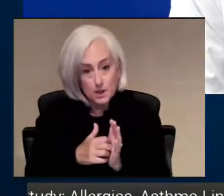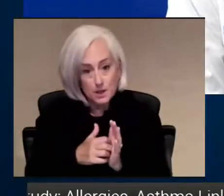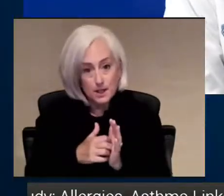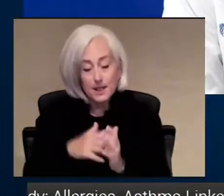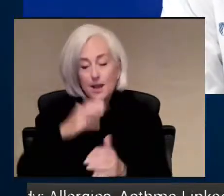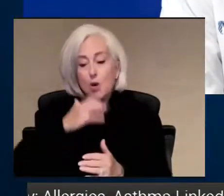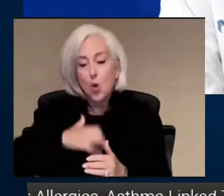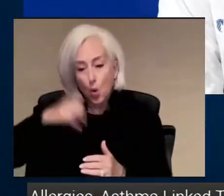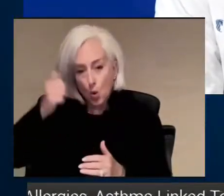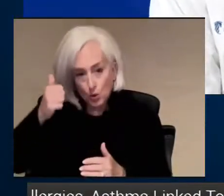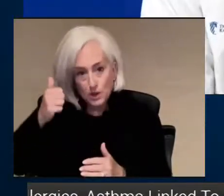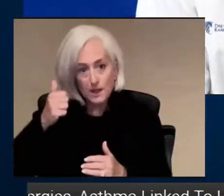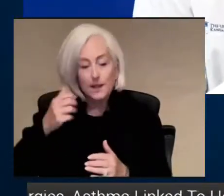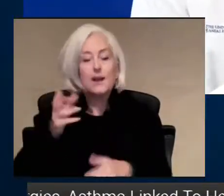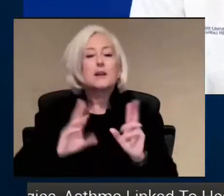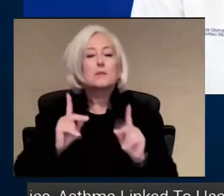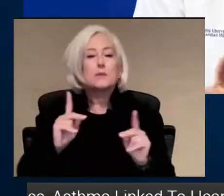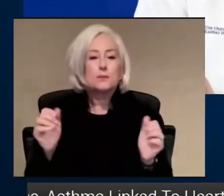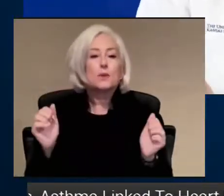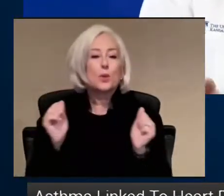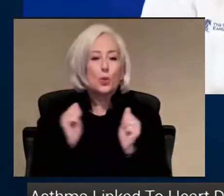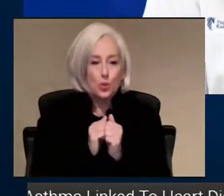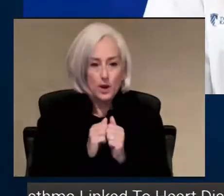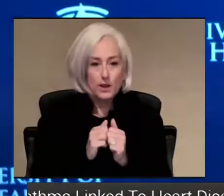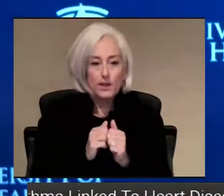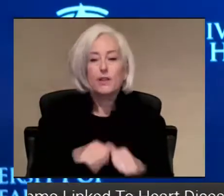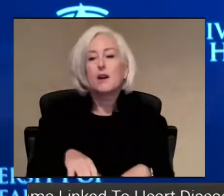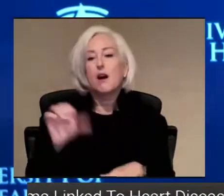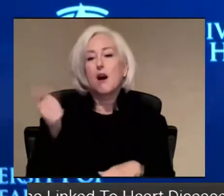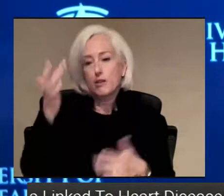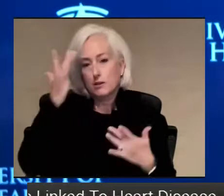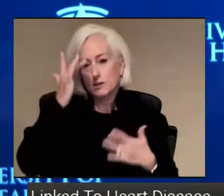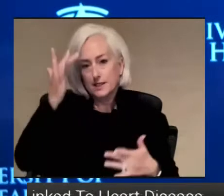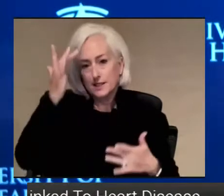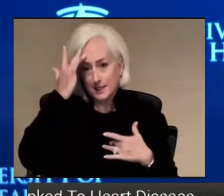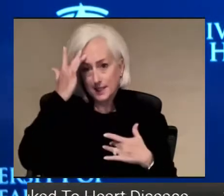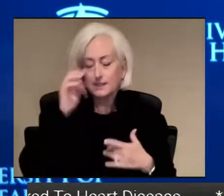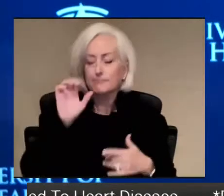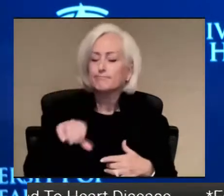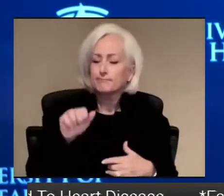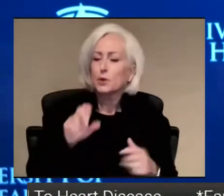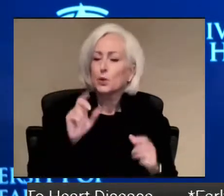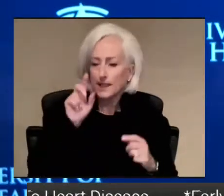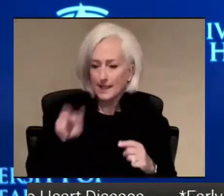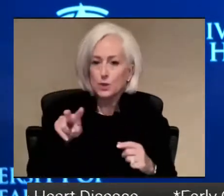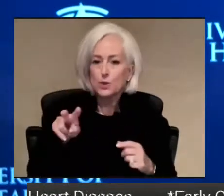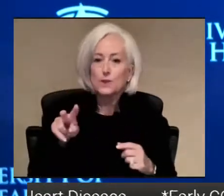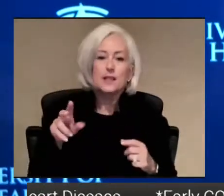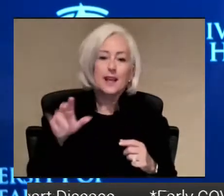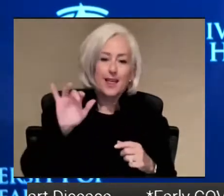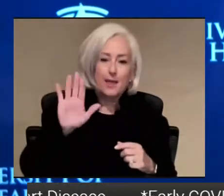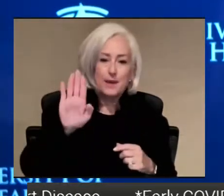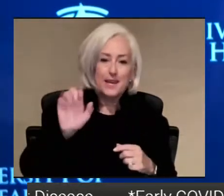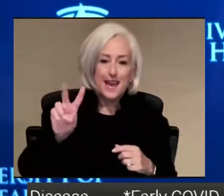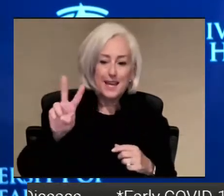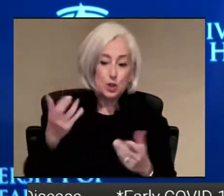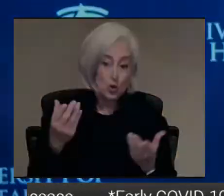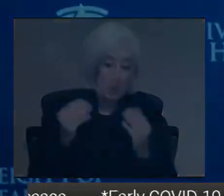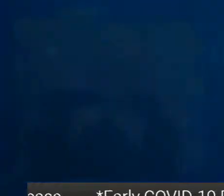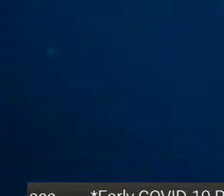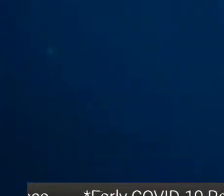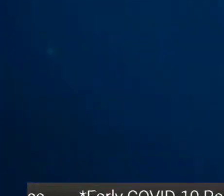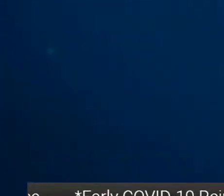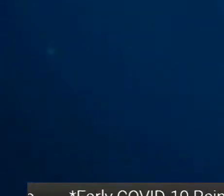know, and I think the BA2 is certainly a new wrinkle we'll have to watch, even more transmissible perhaps than Omicron. And then there's a last slide I wanted to show. Guys, if we could pull that